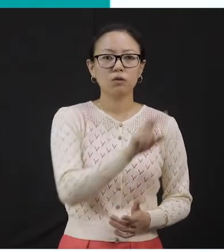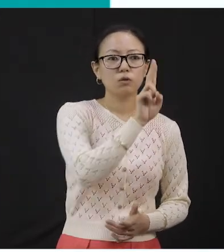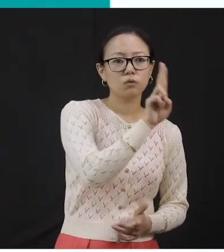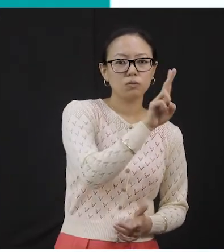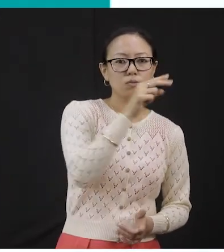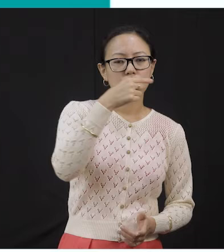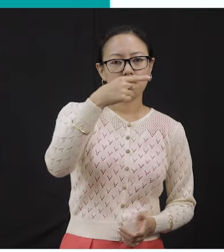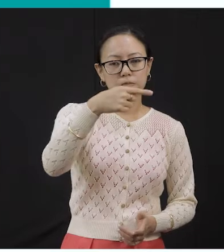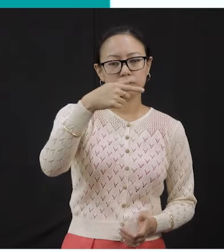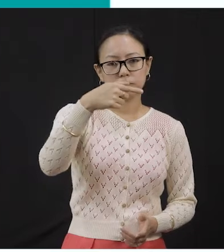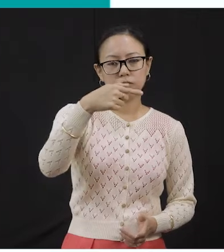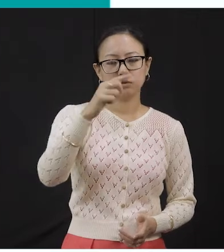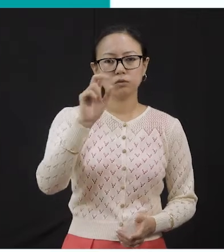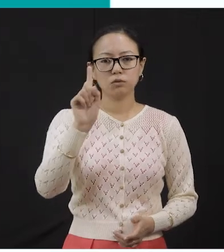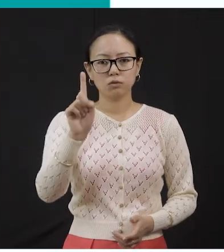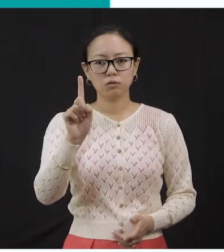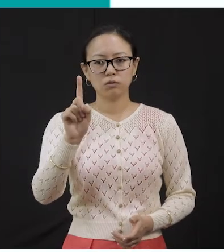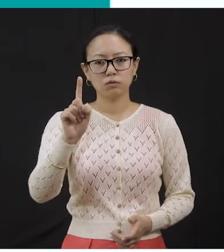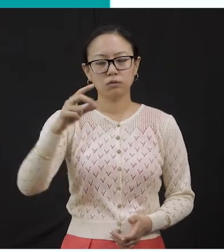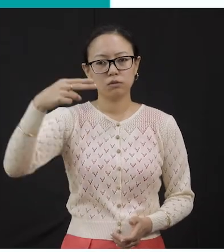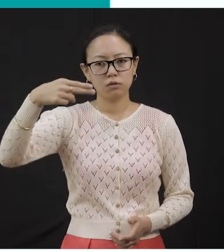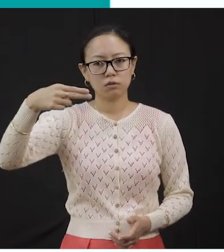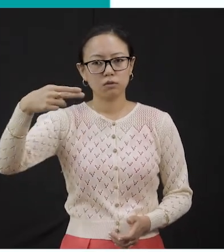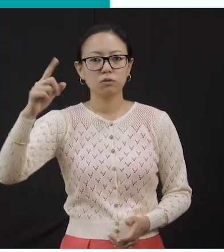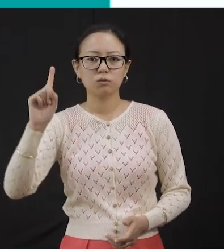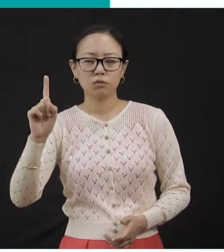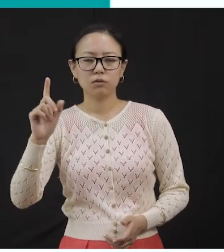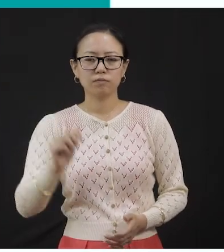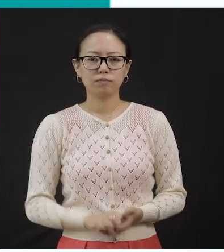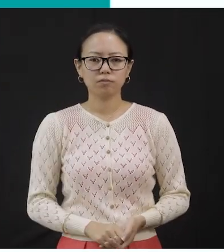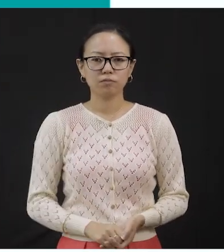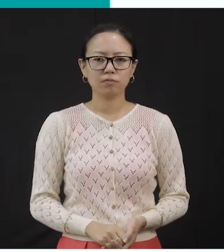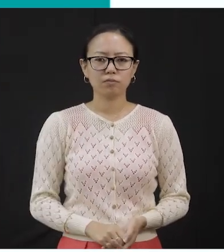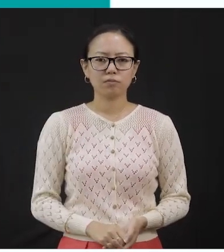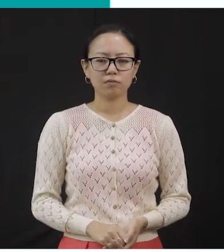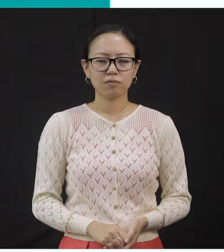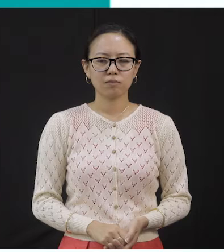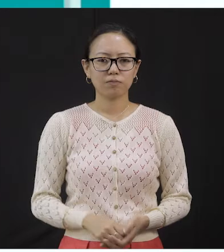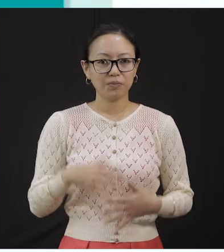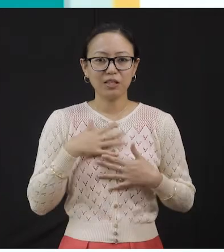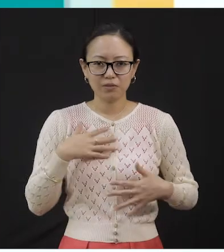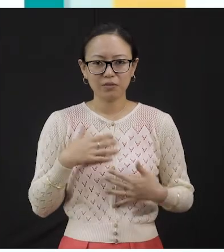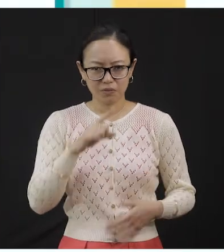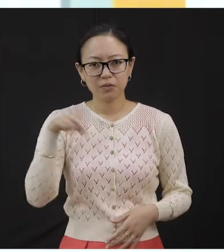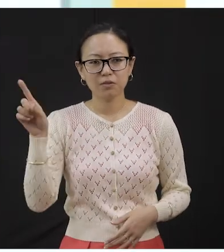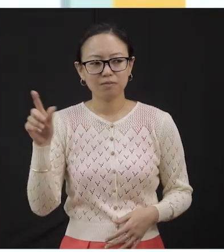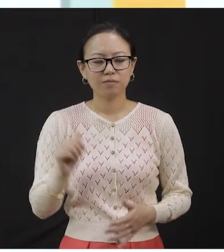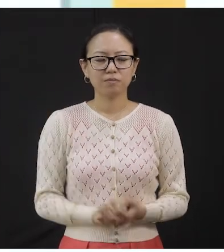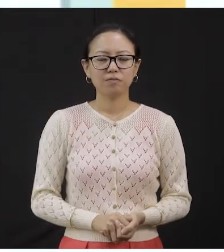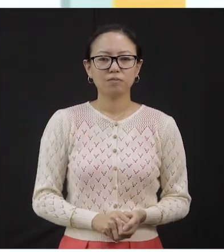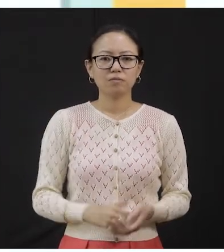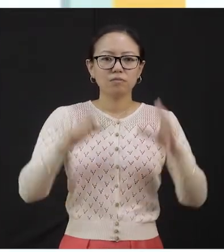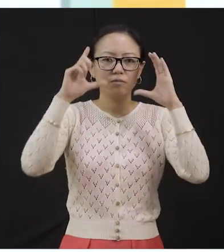2 minus 1 is equal to 1. This is subtraction. Is it easy and very interesting? Yes.